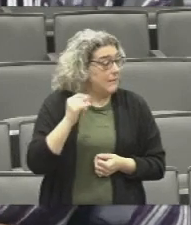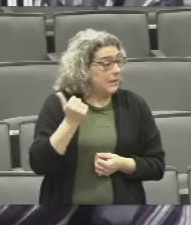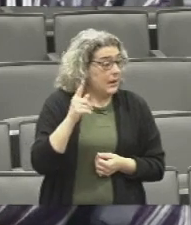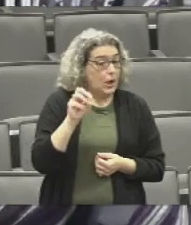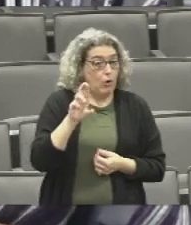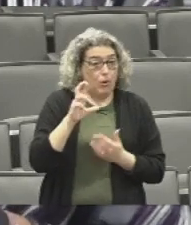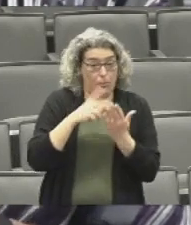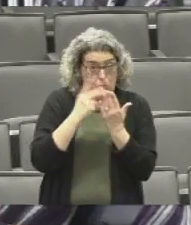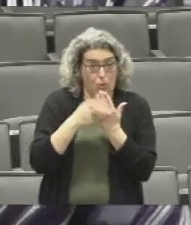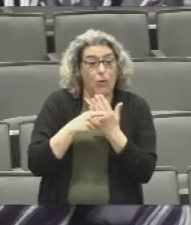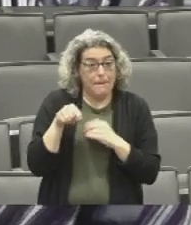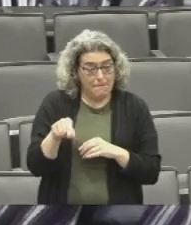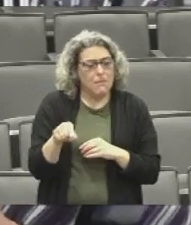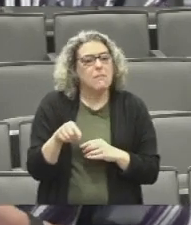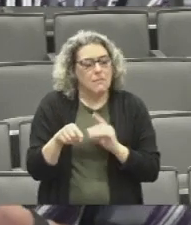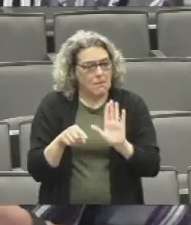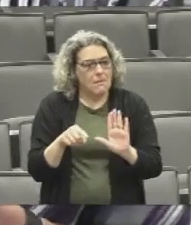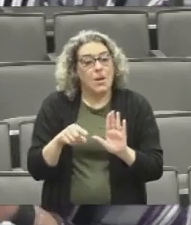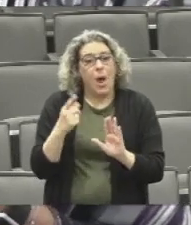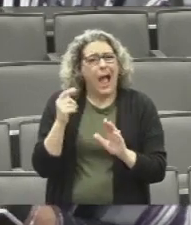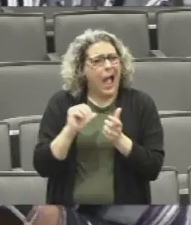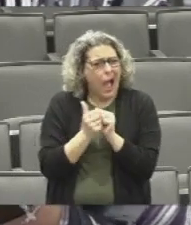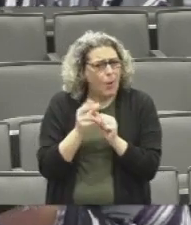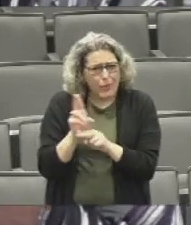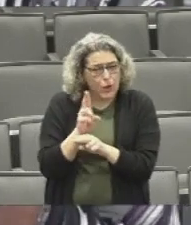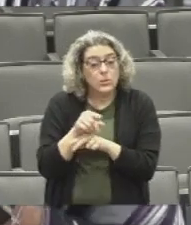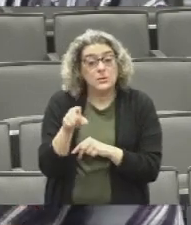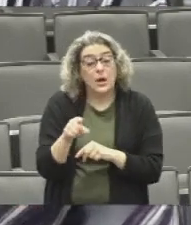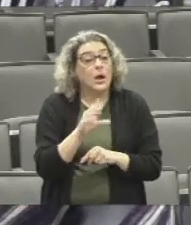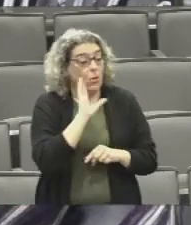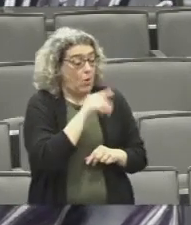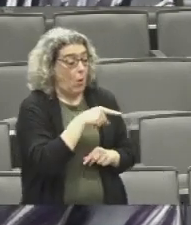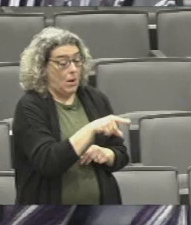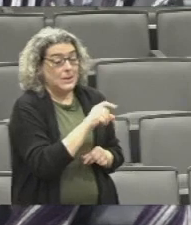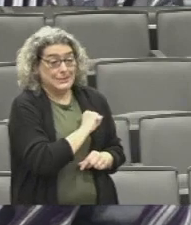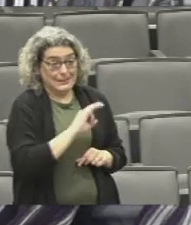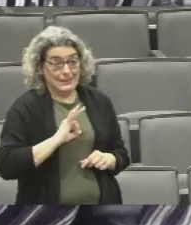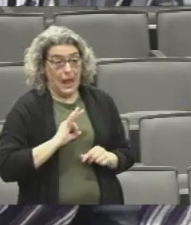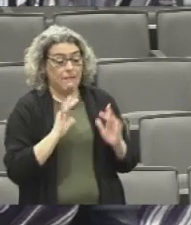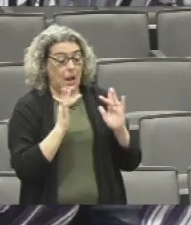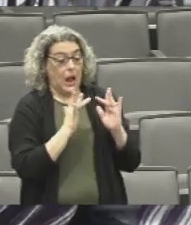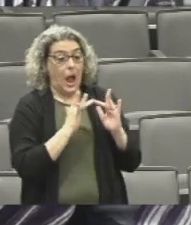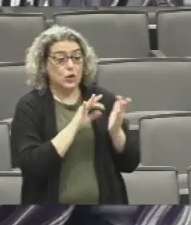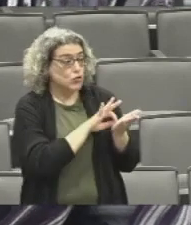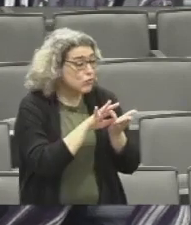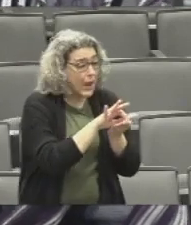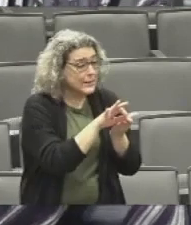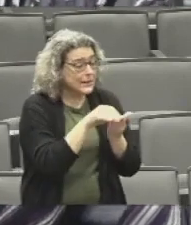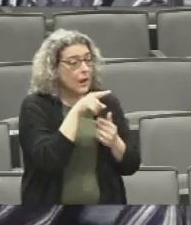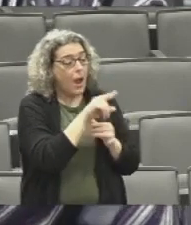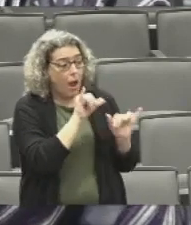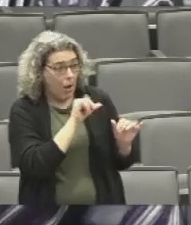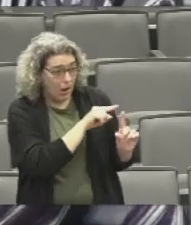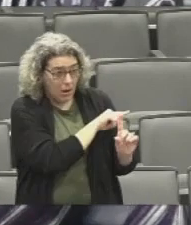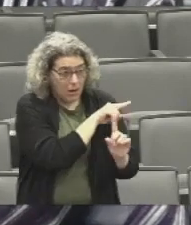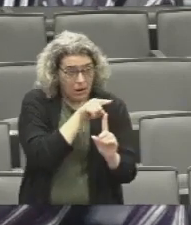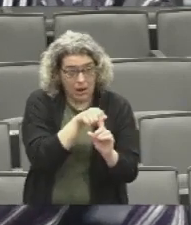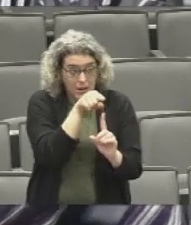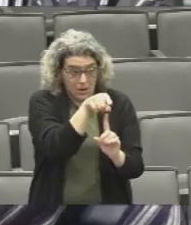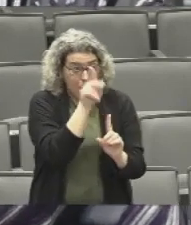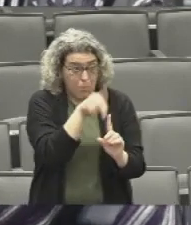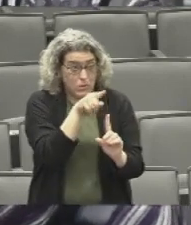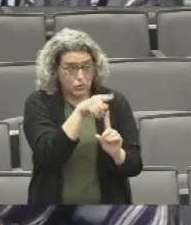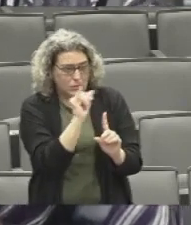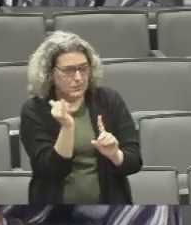contract tracers are talking to someone who is now COVID positive and needs to isolate at home. But they